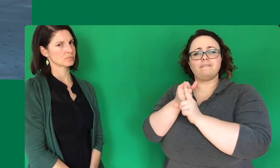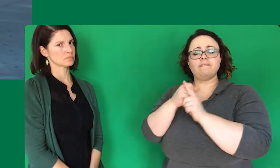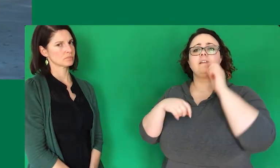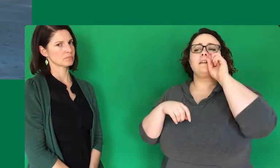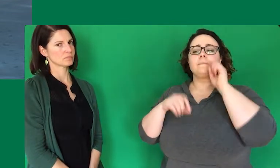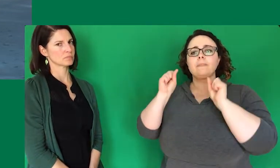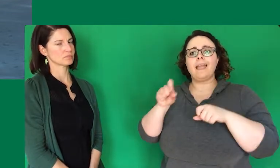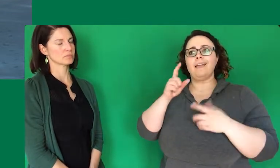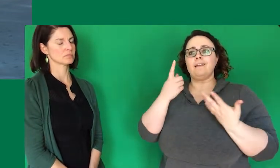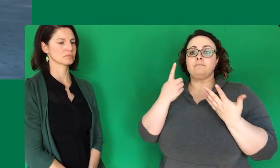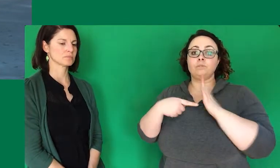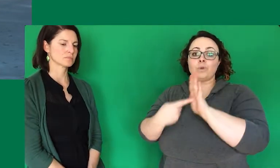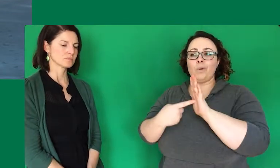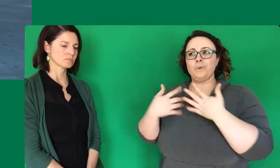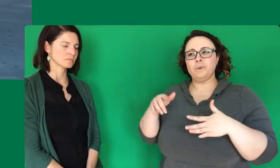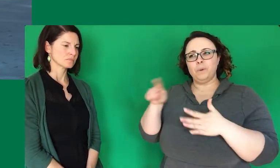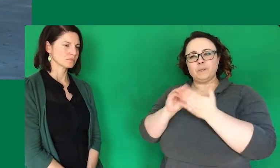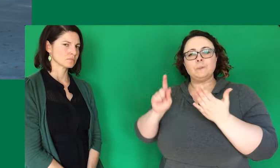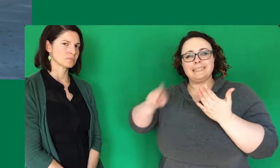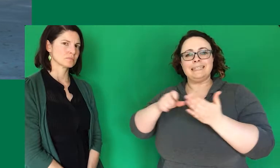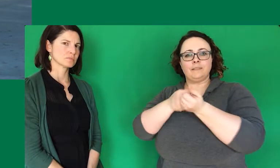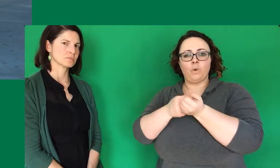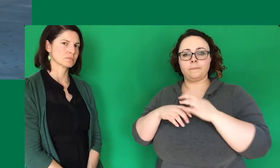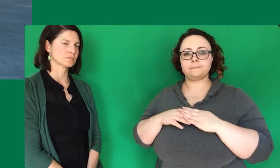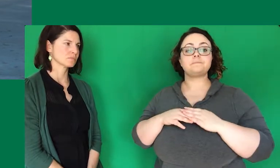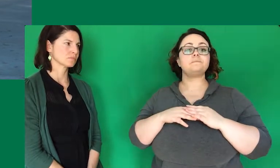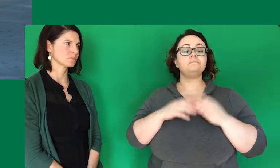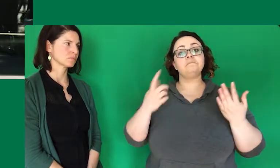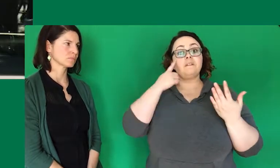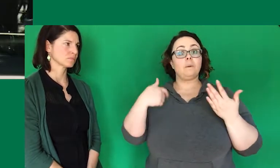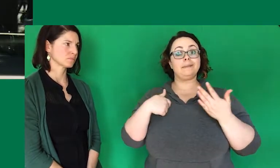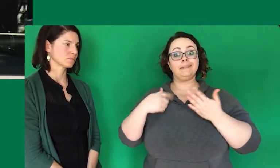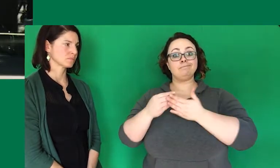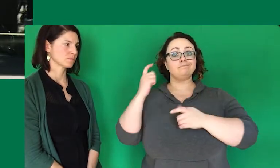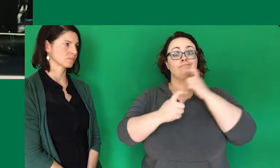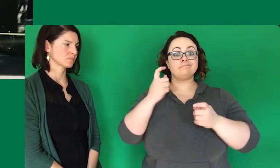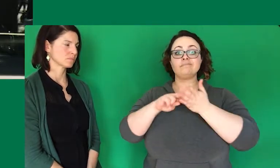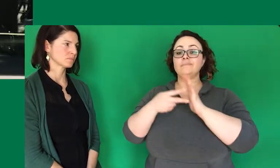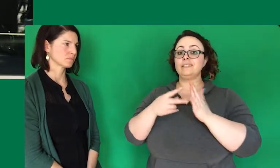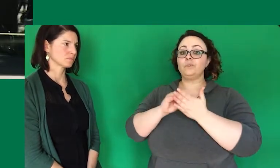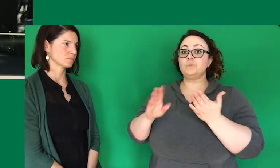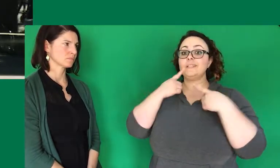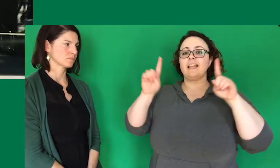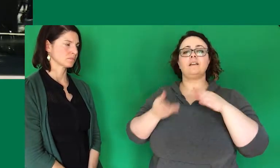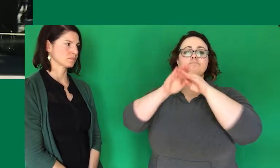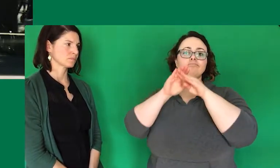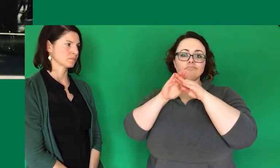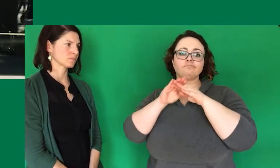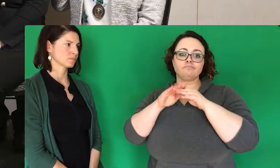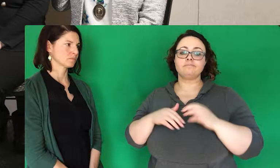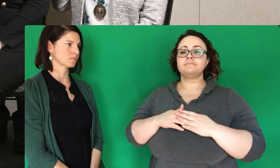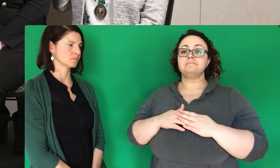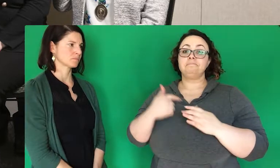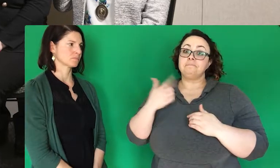really commit themselves and really show that they need support. For me, I would say philanthropy means increased student success